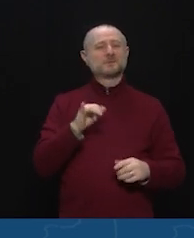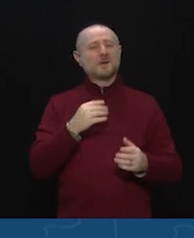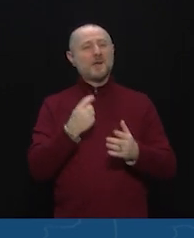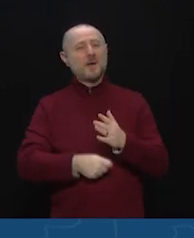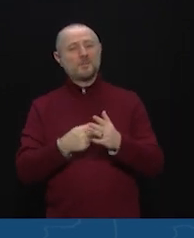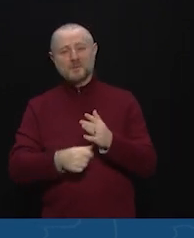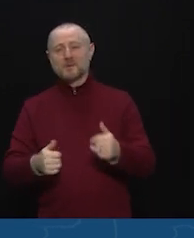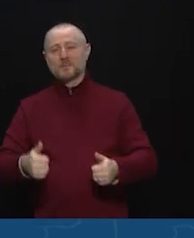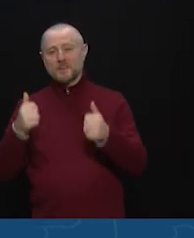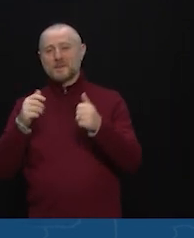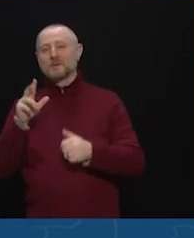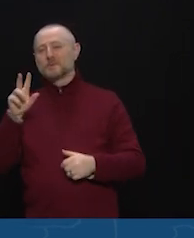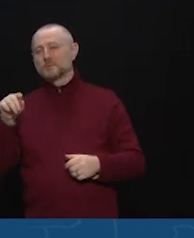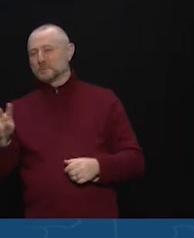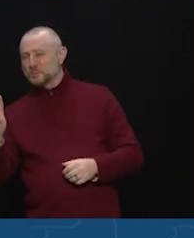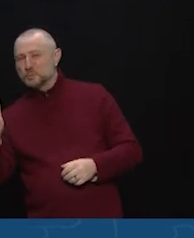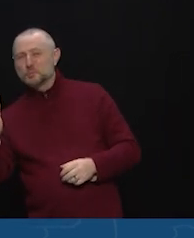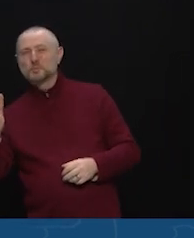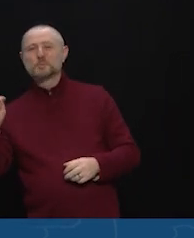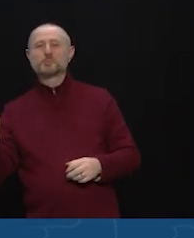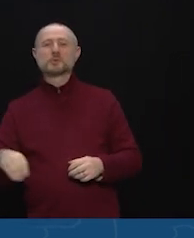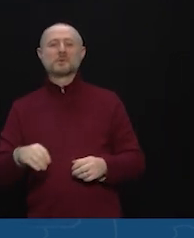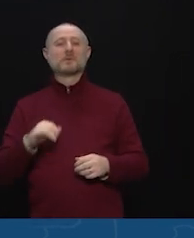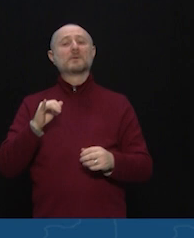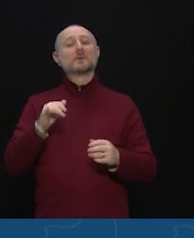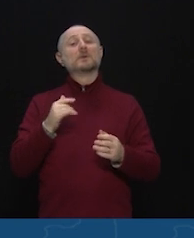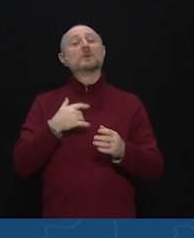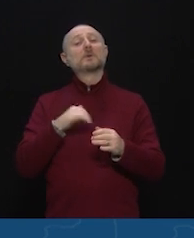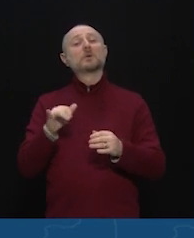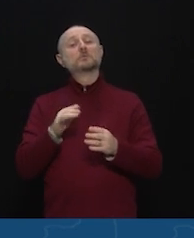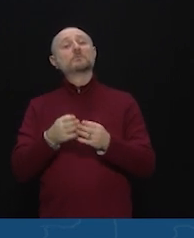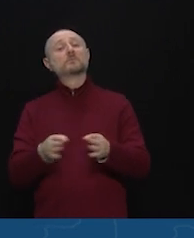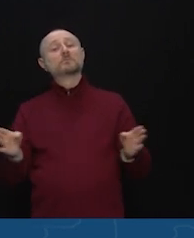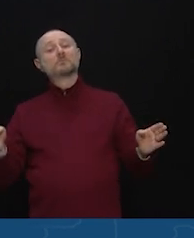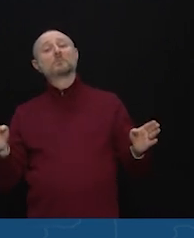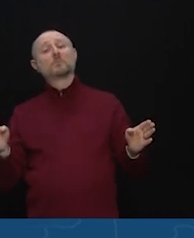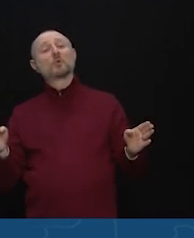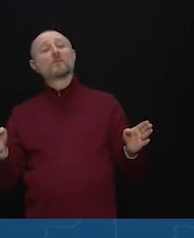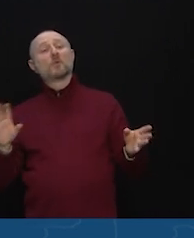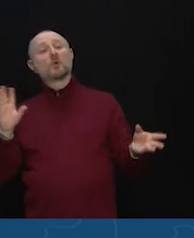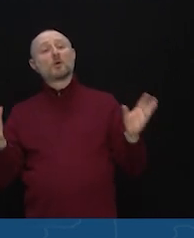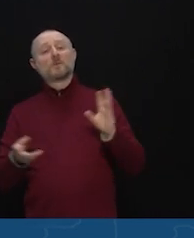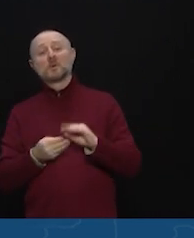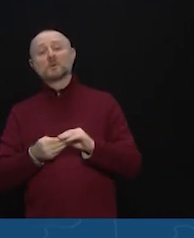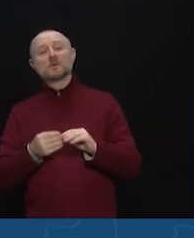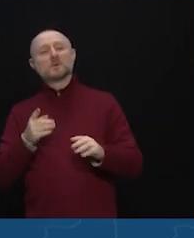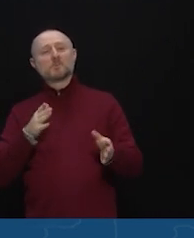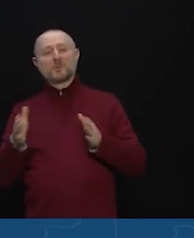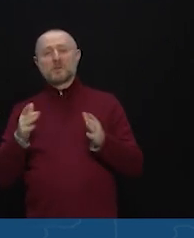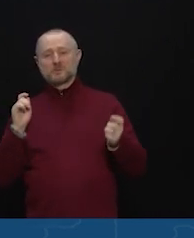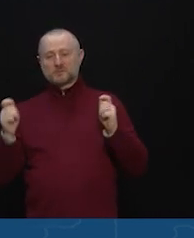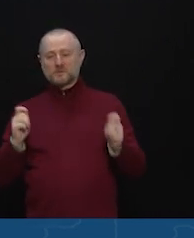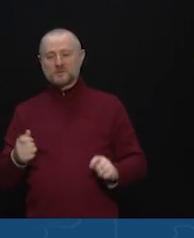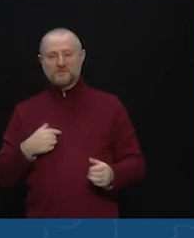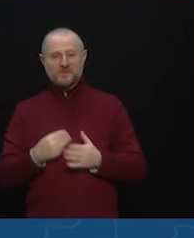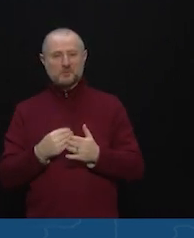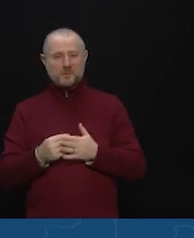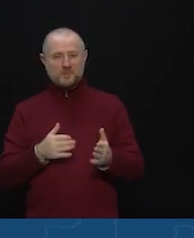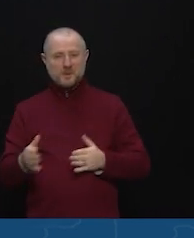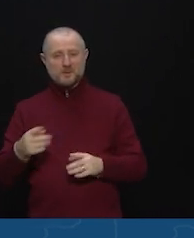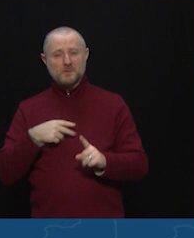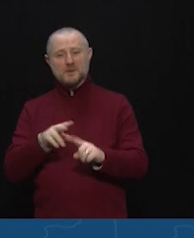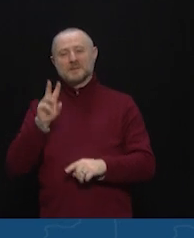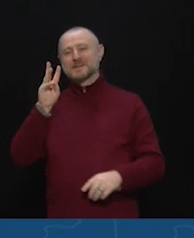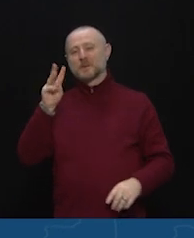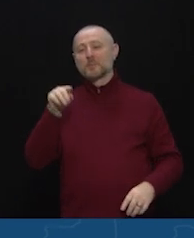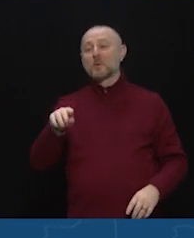The financial plan overview, this is the base budget surplus. So these are the revisions to the financial plan, which show $6.4